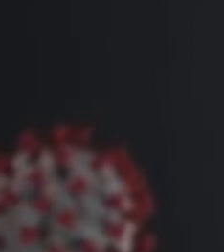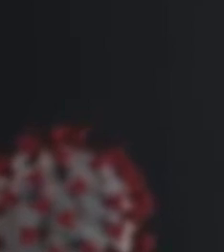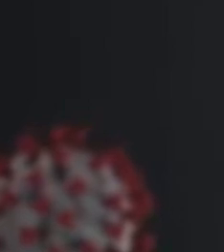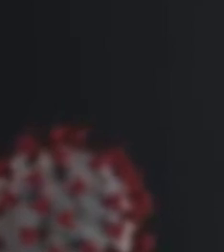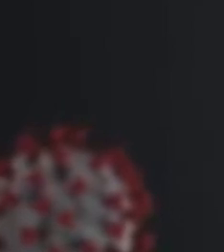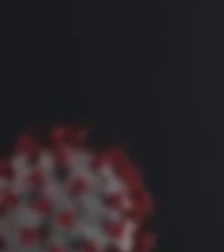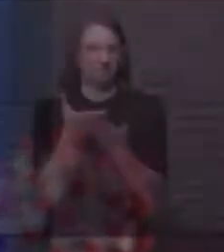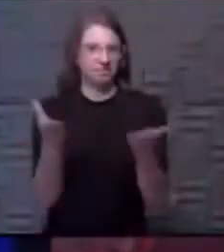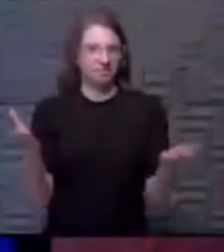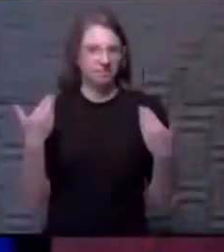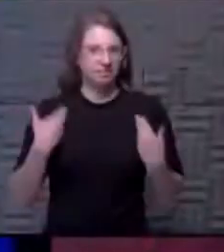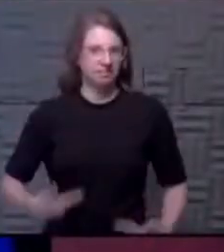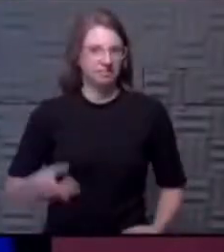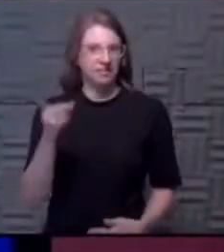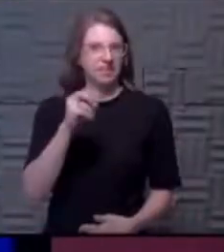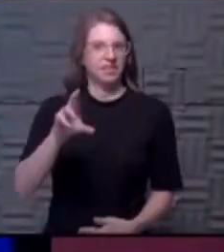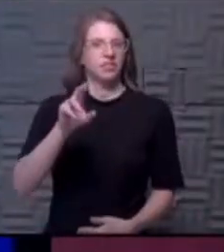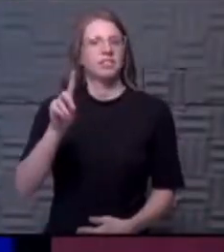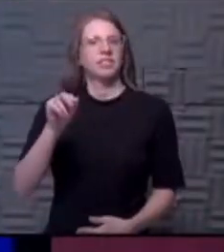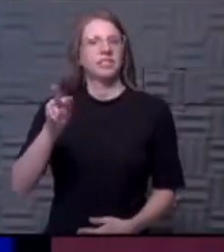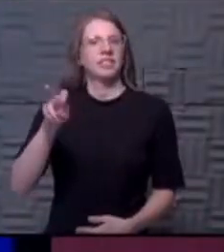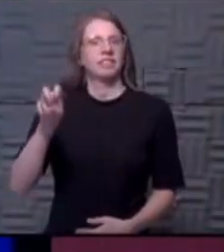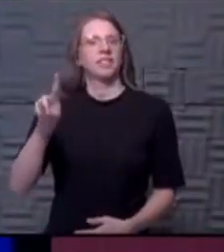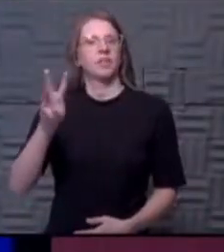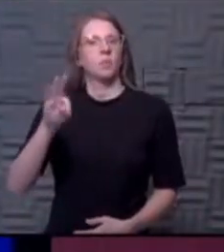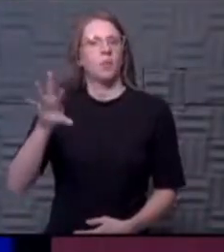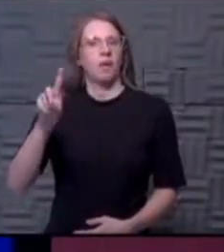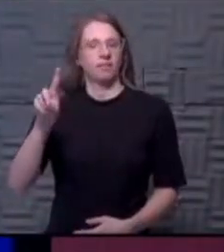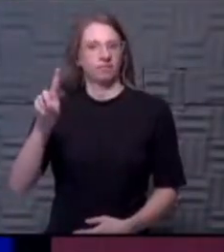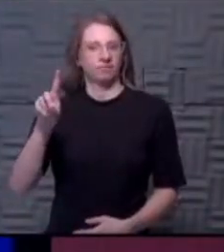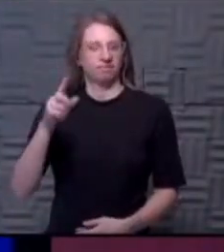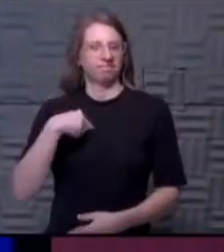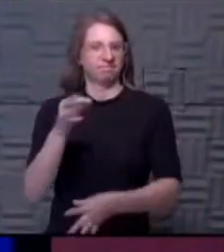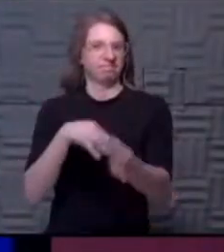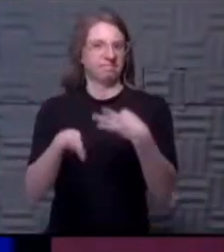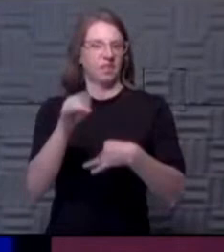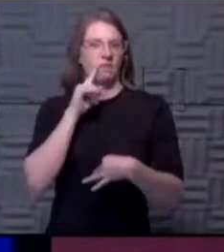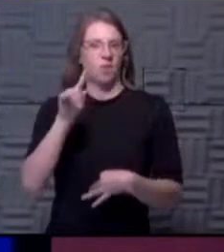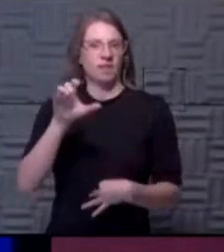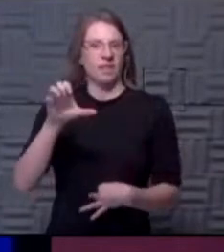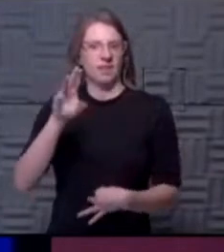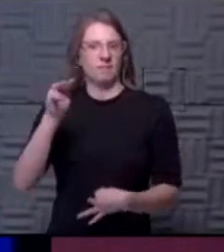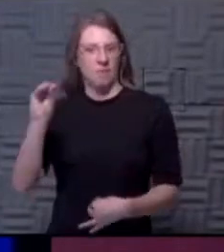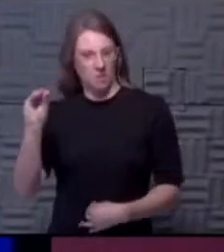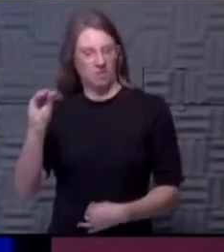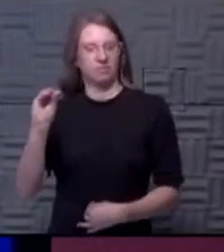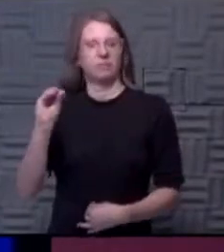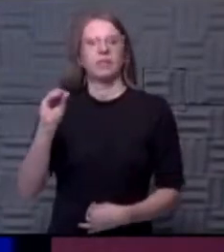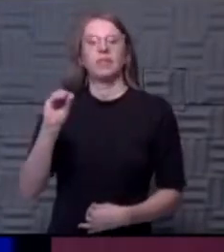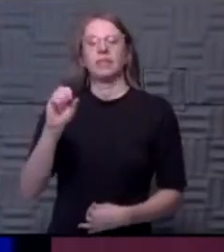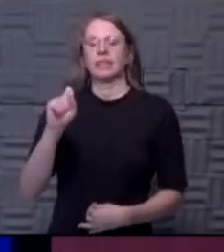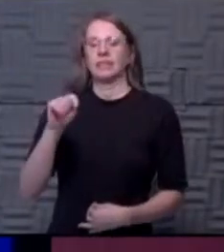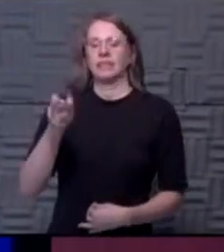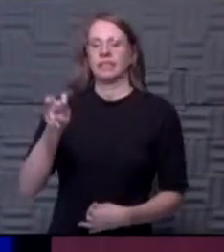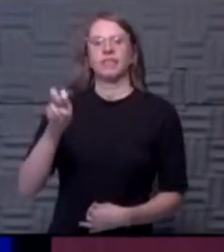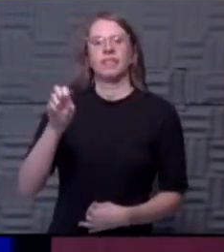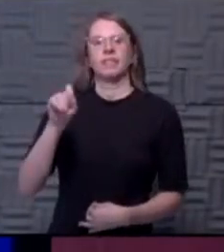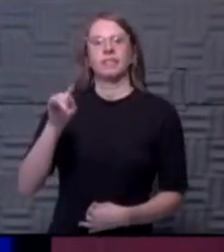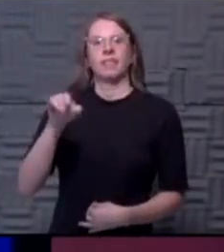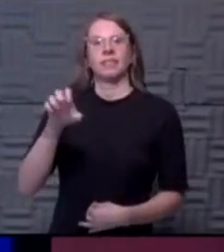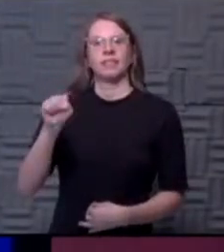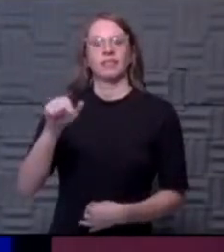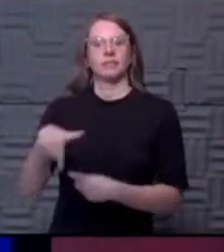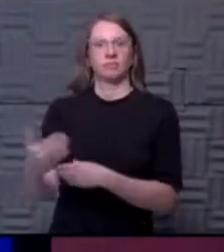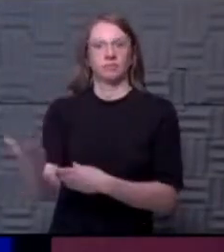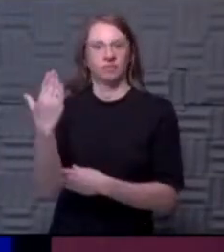Good morning, everyone. I'm Dr. David Wild, Vice President of Performance Improvement, in for Chief Medical Officer Dr. Steve Stites this morning. We're coming to you from the